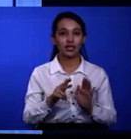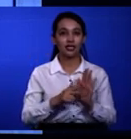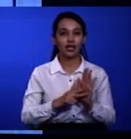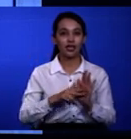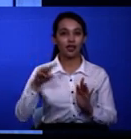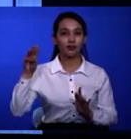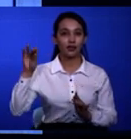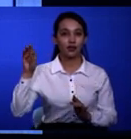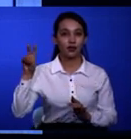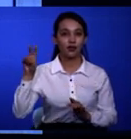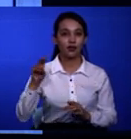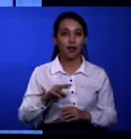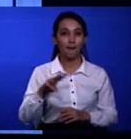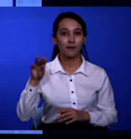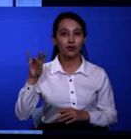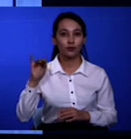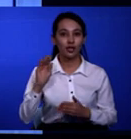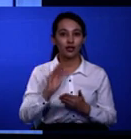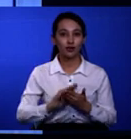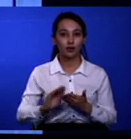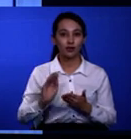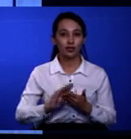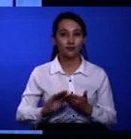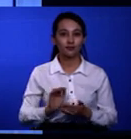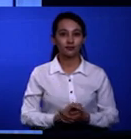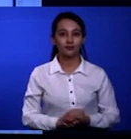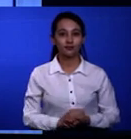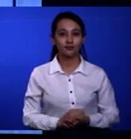8-misol. Minutlarda ifodalang.